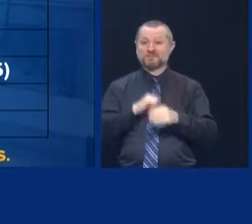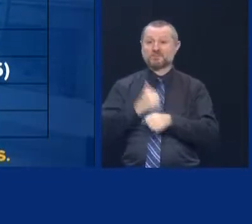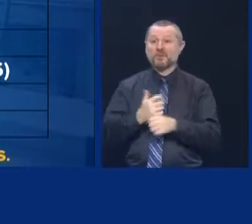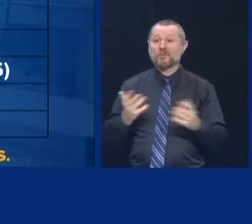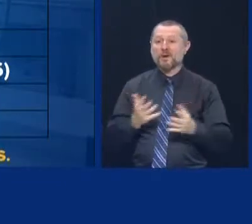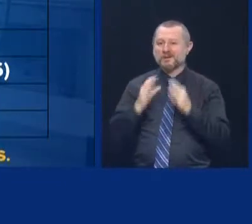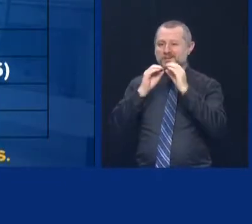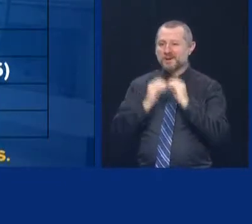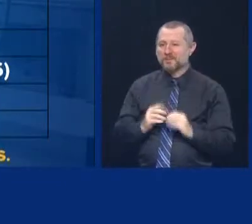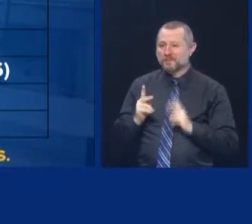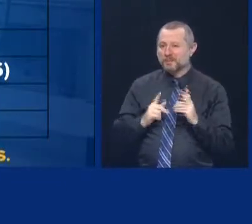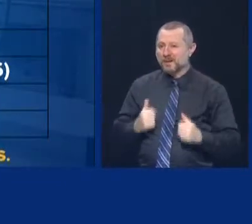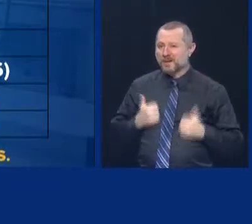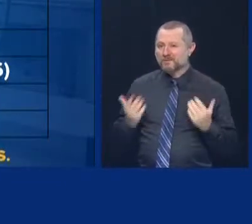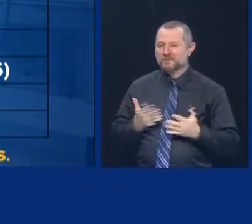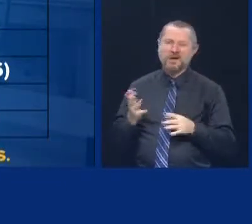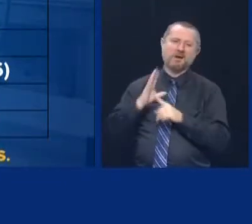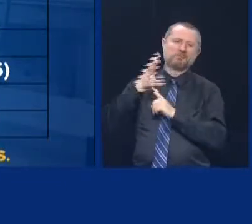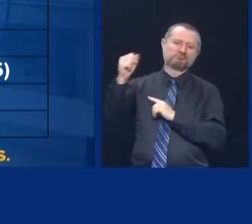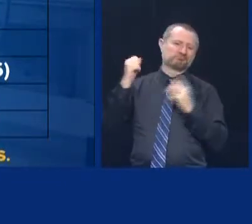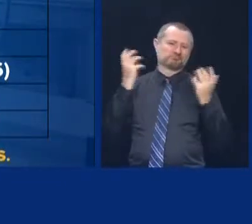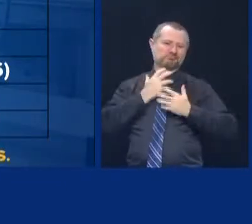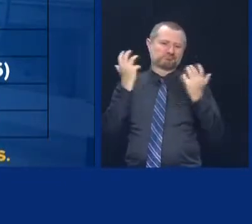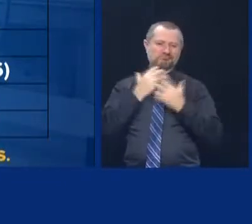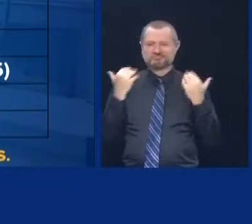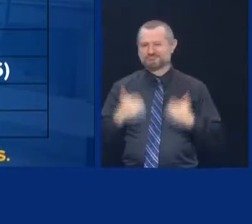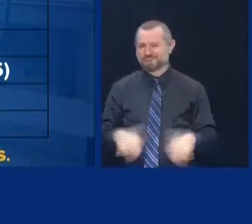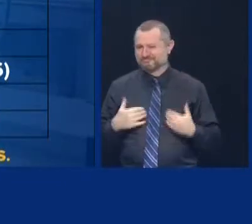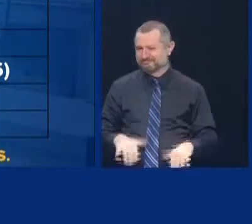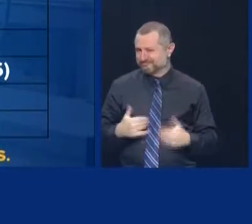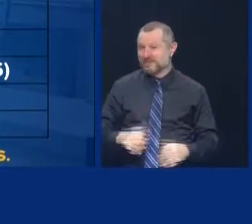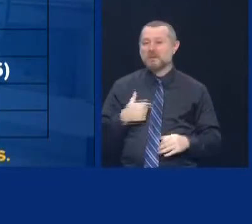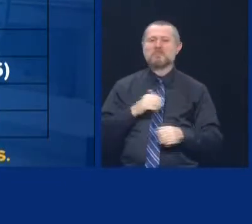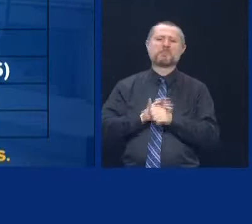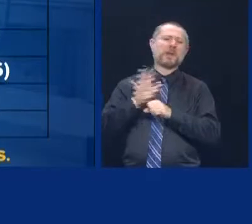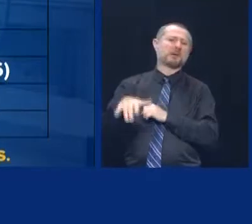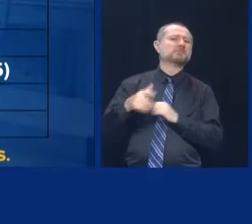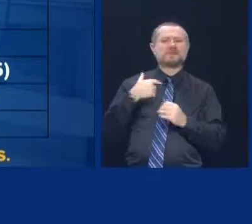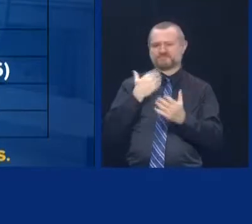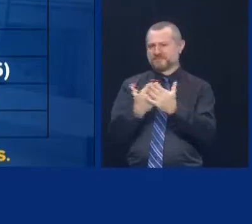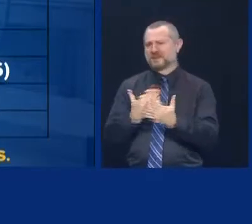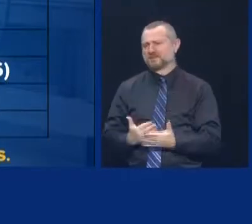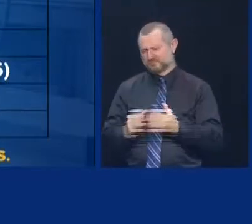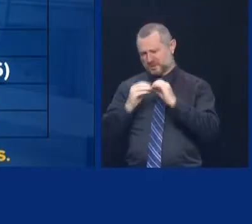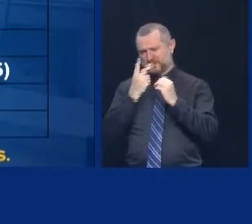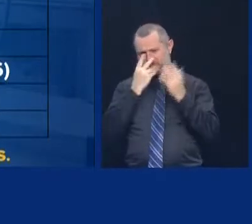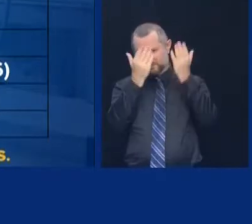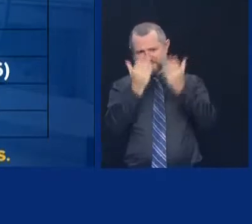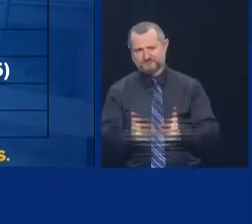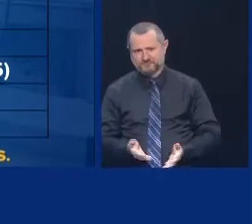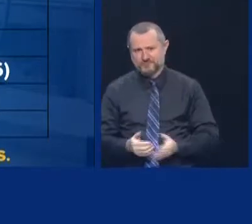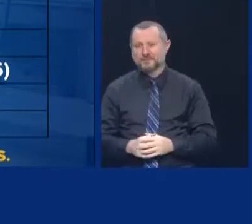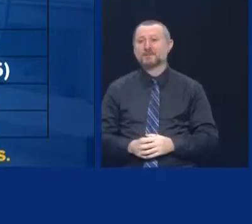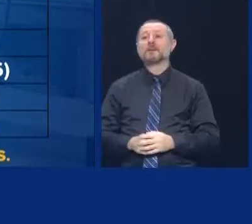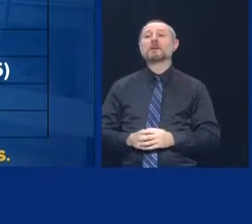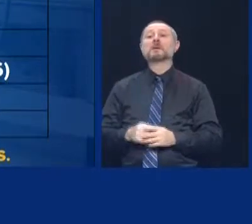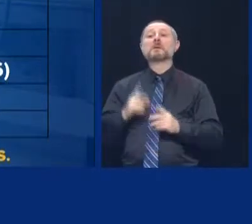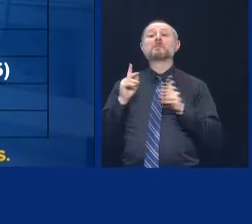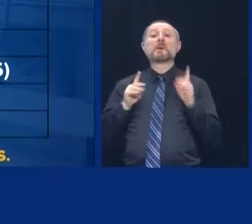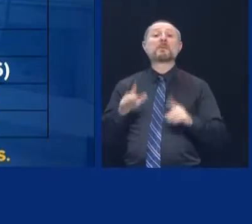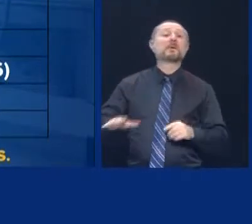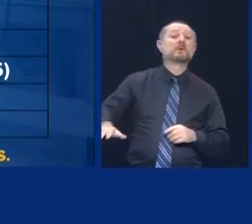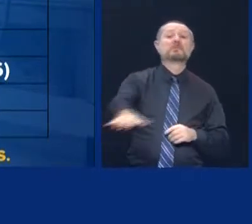data to make decisions on. And that's a welcome relief. You know, everybody has an opinion on